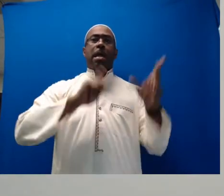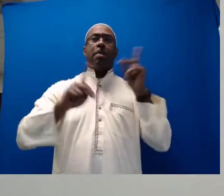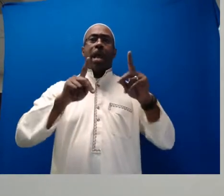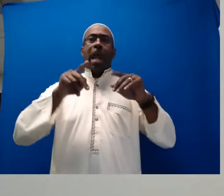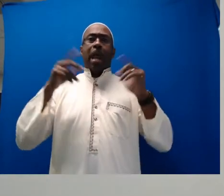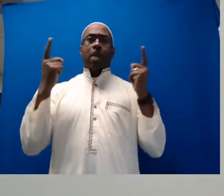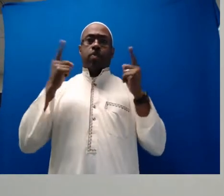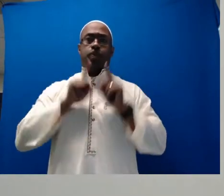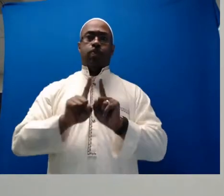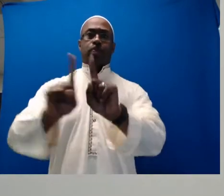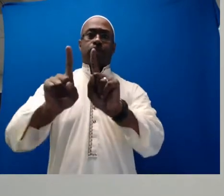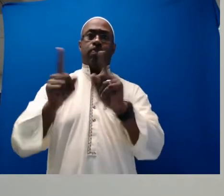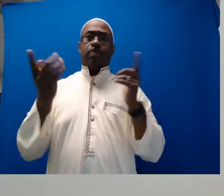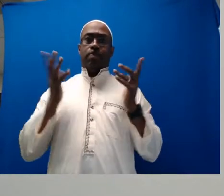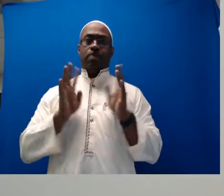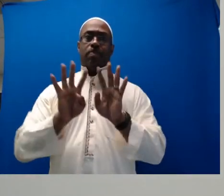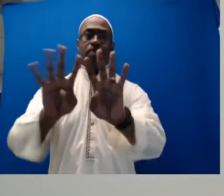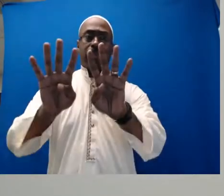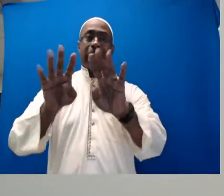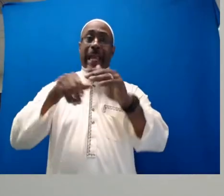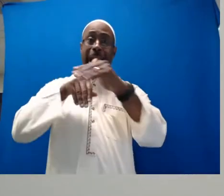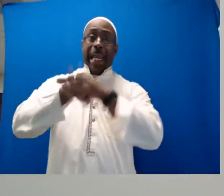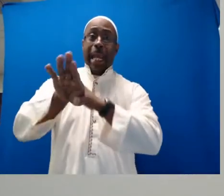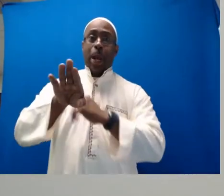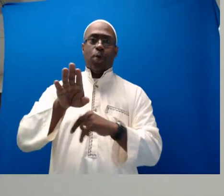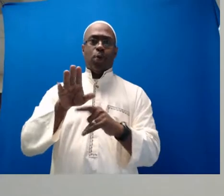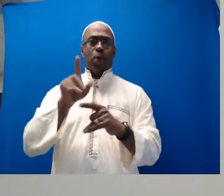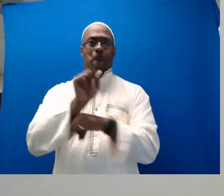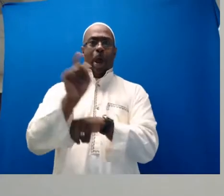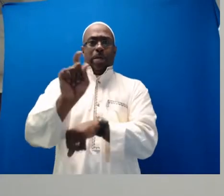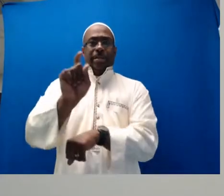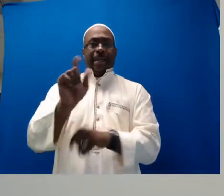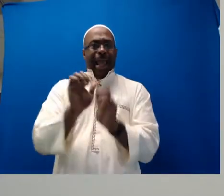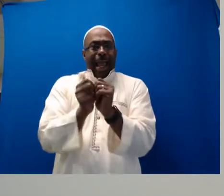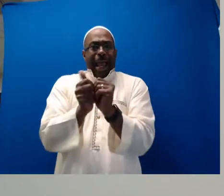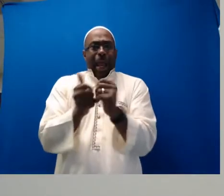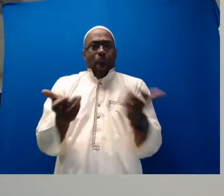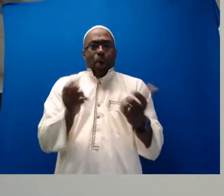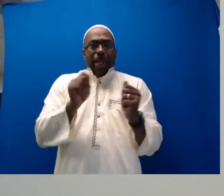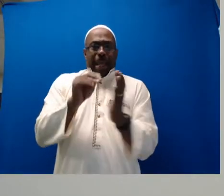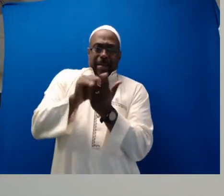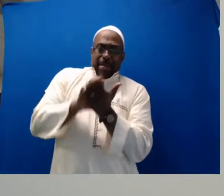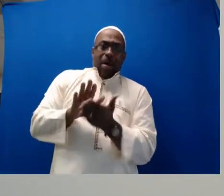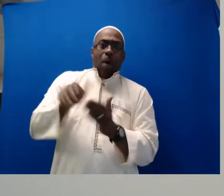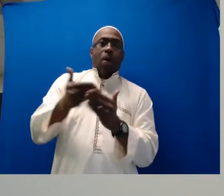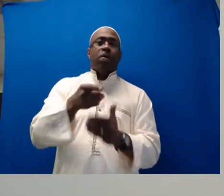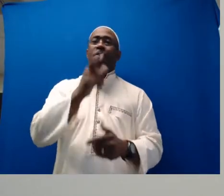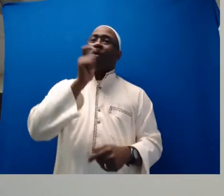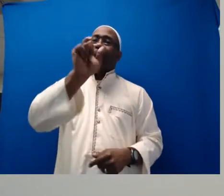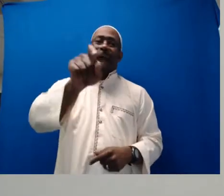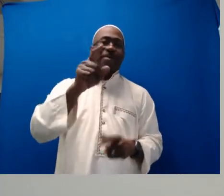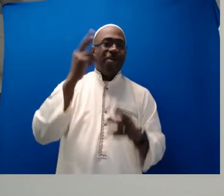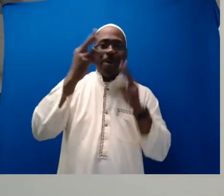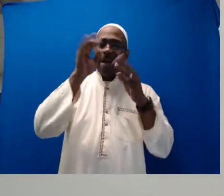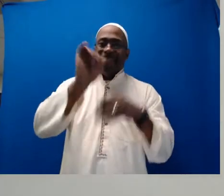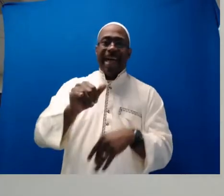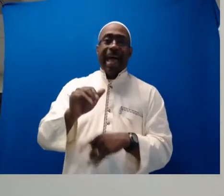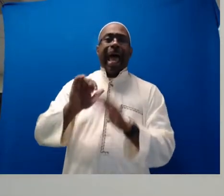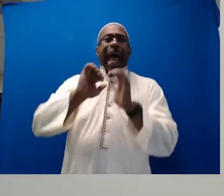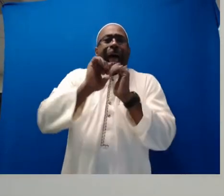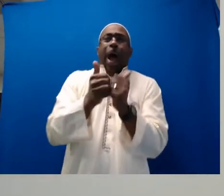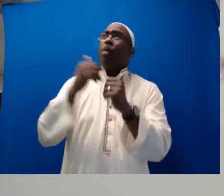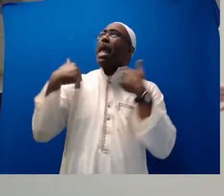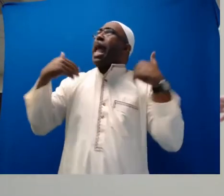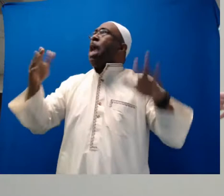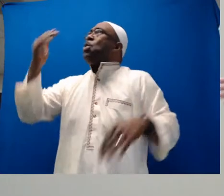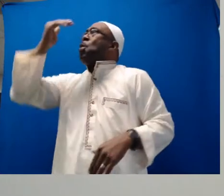etc.? Wallahi jama'a, the angels are better than your best computer systems. You don't have to worry about that. How are they going to know who came in first from this